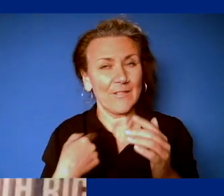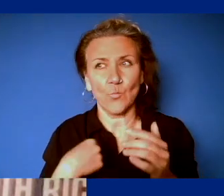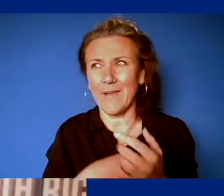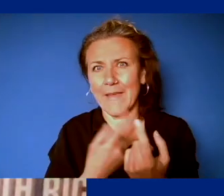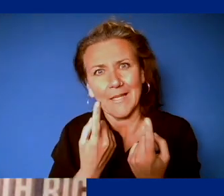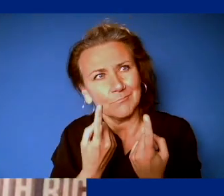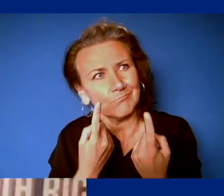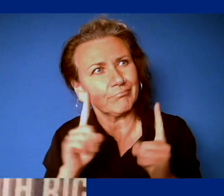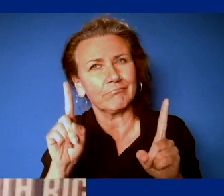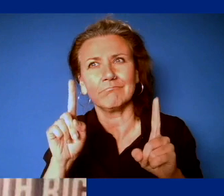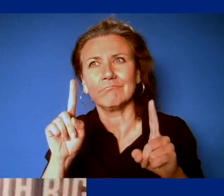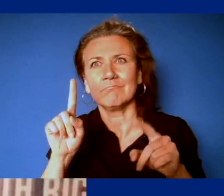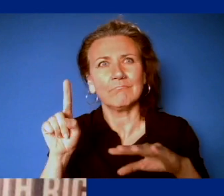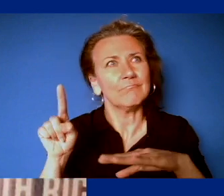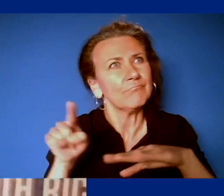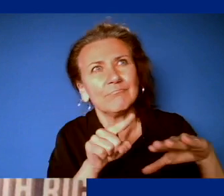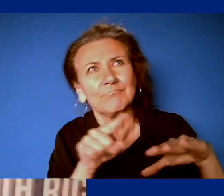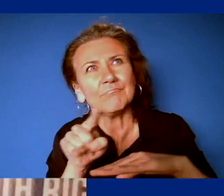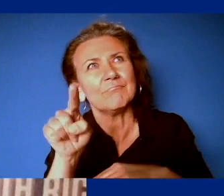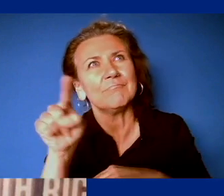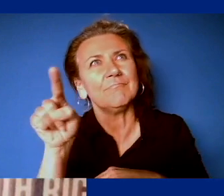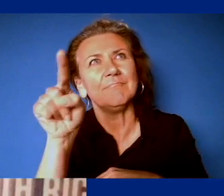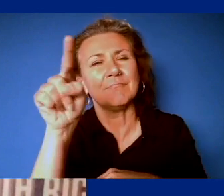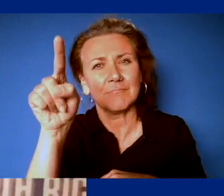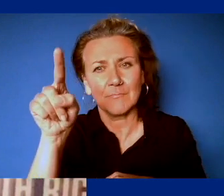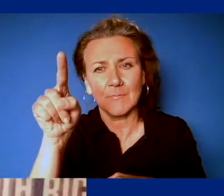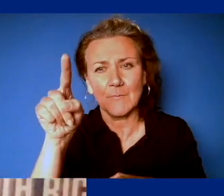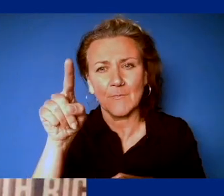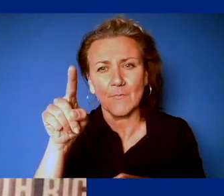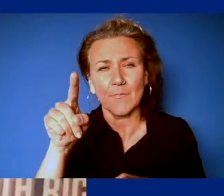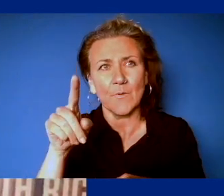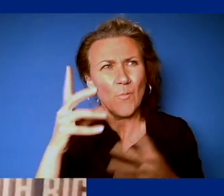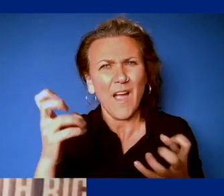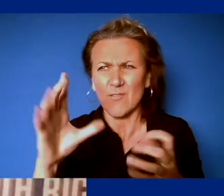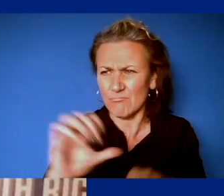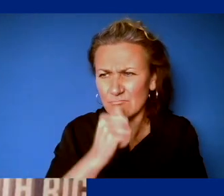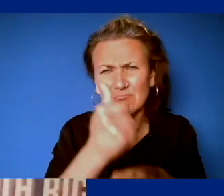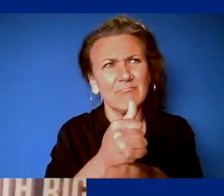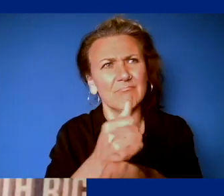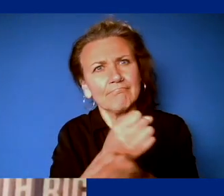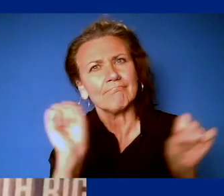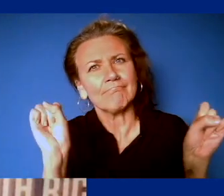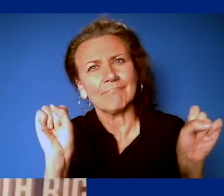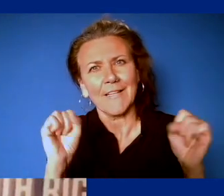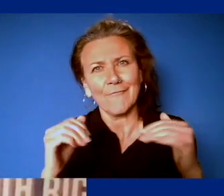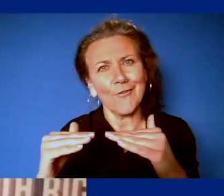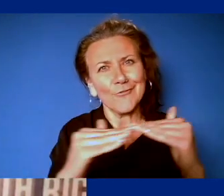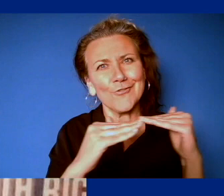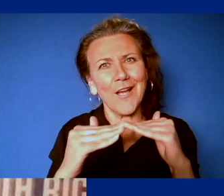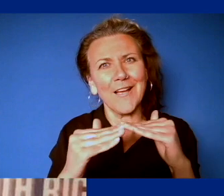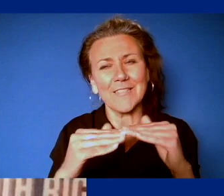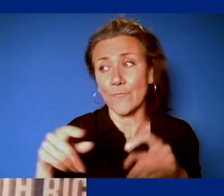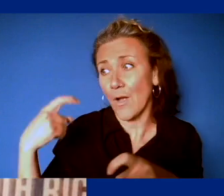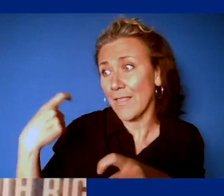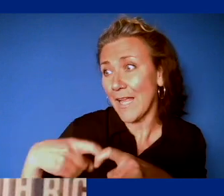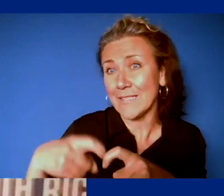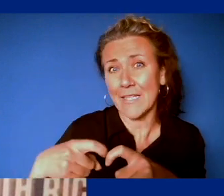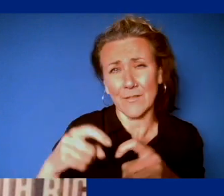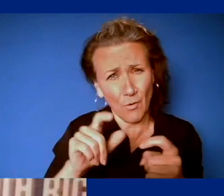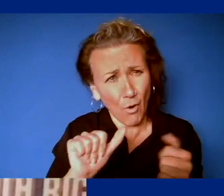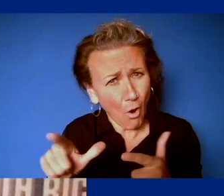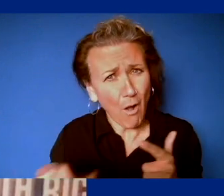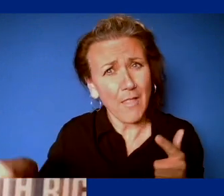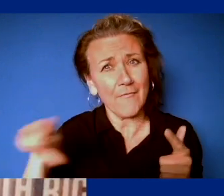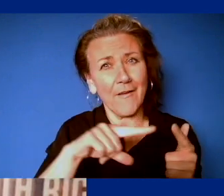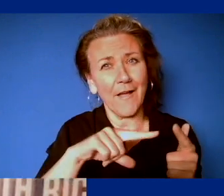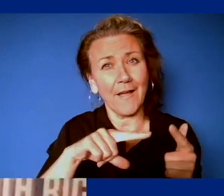be able to reach the places and the spaces that we need to secure justice for Latinas and for all of